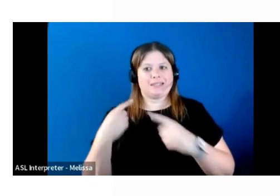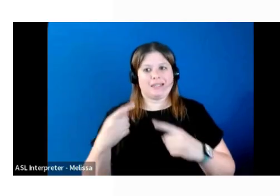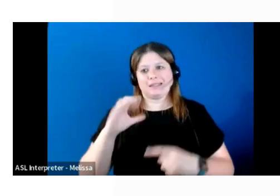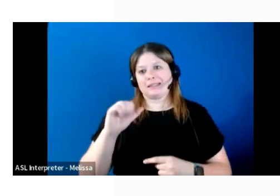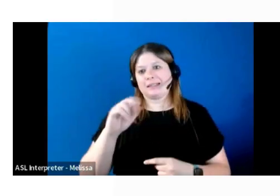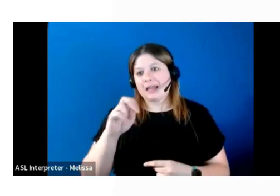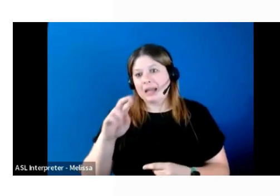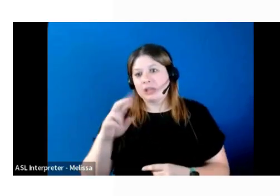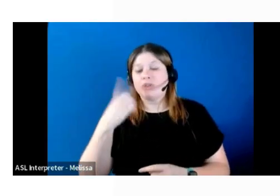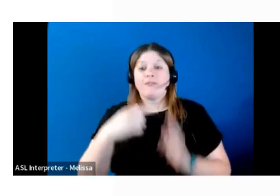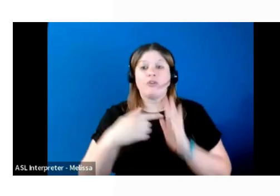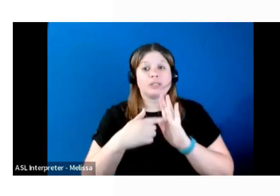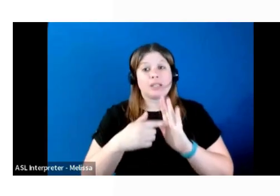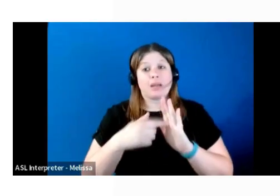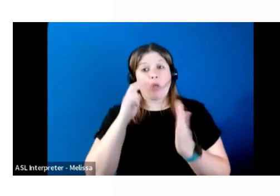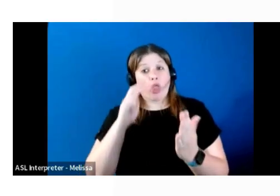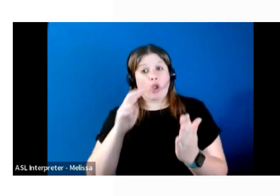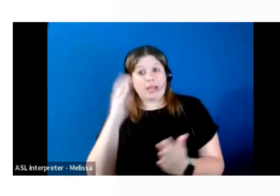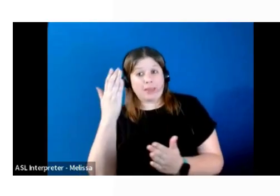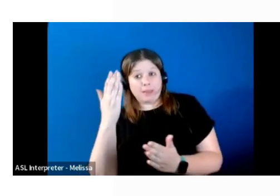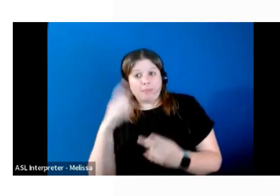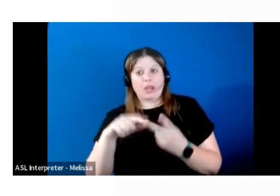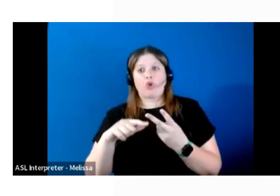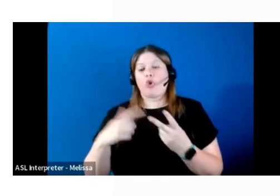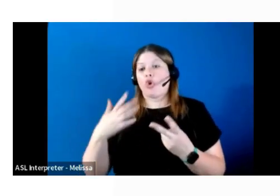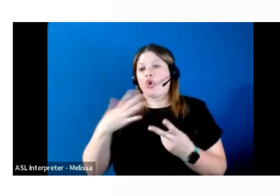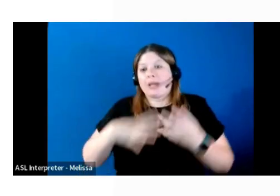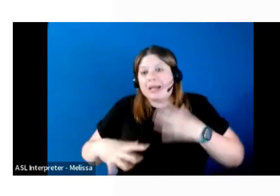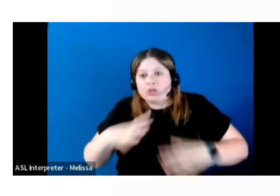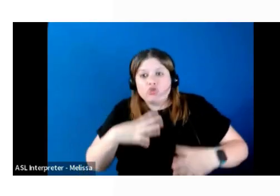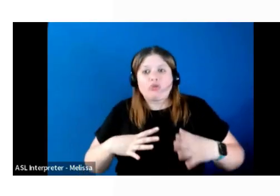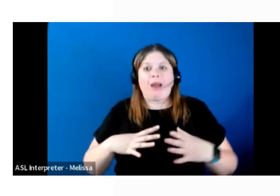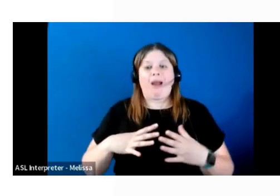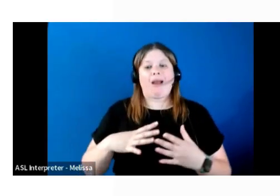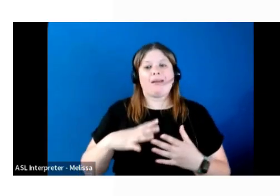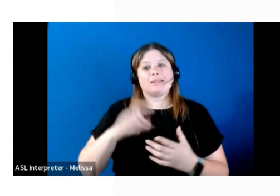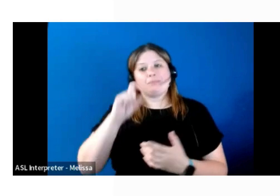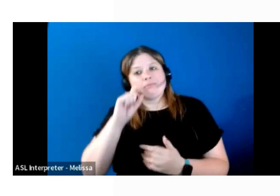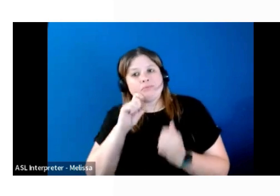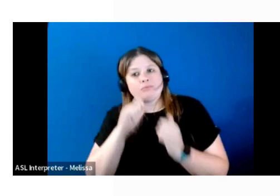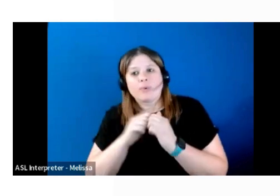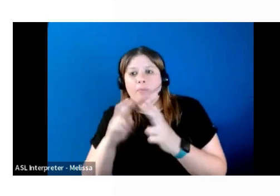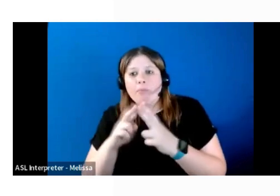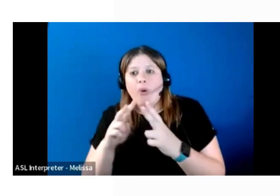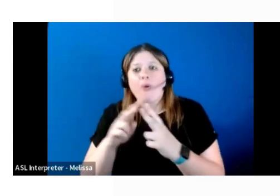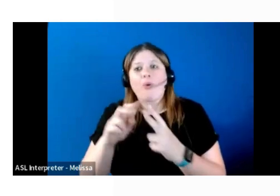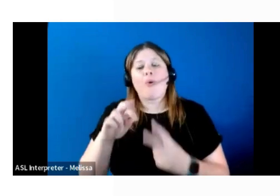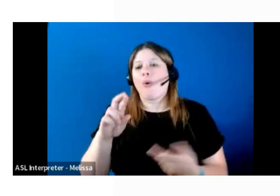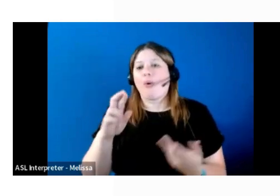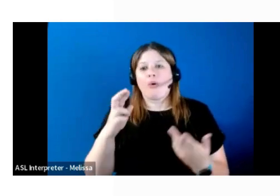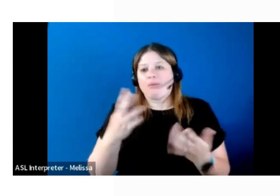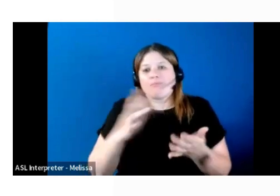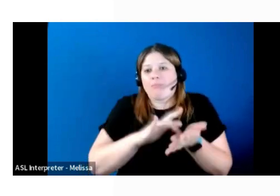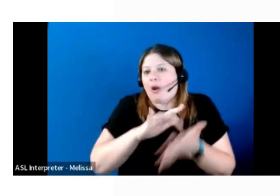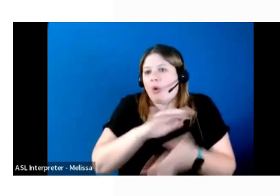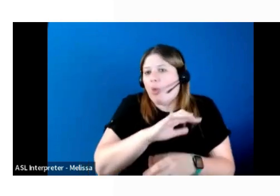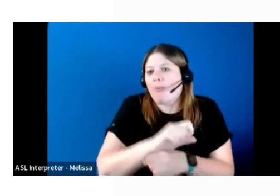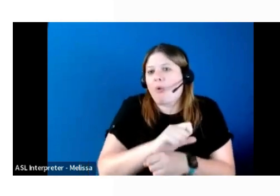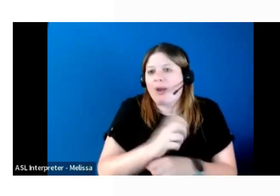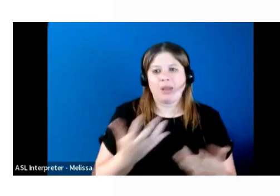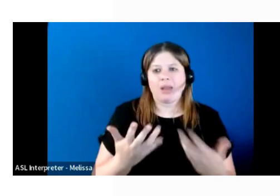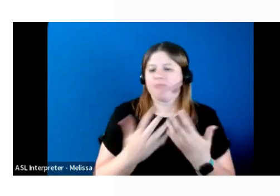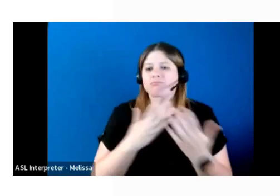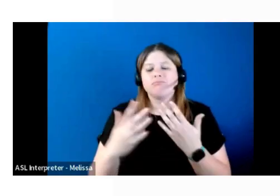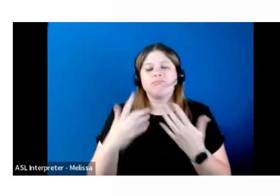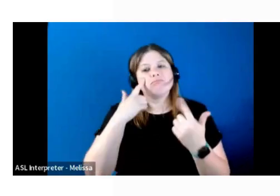getting dressed, being intimate, or even being at a medical appointment. I'm going to invite you to write freely about